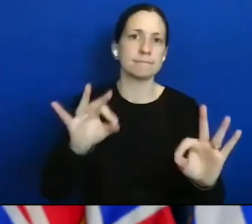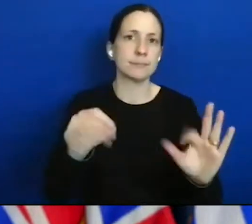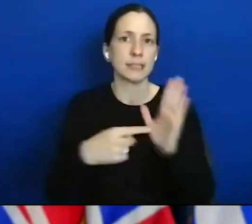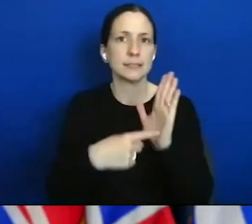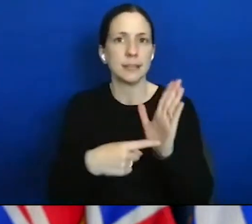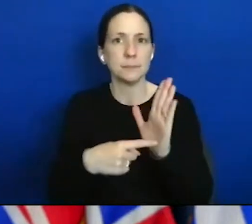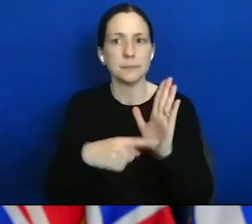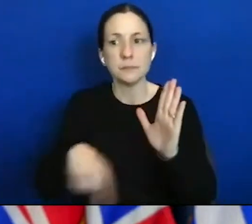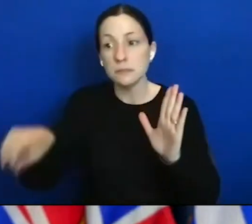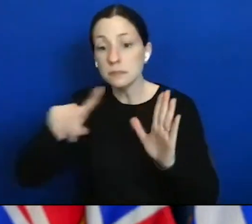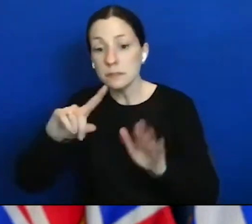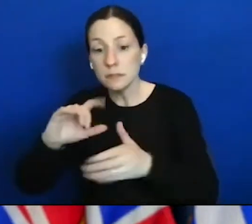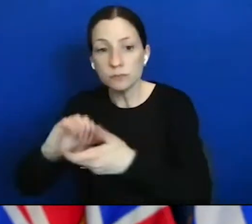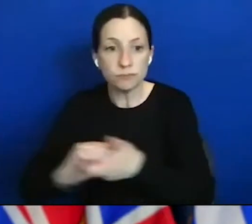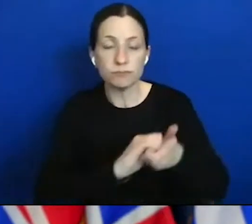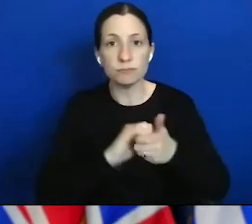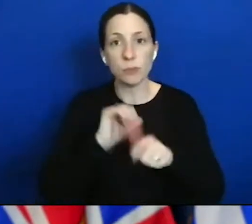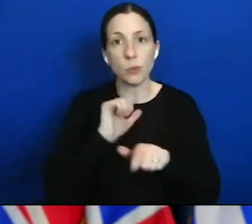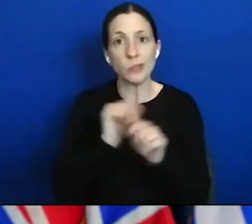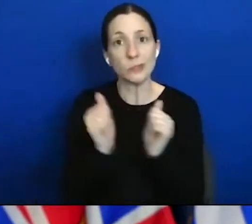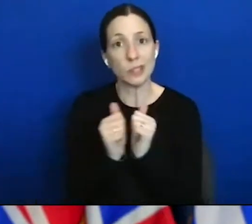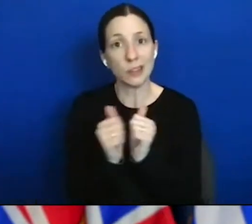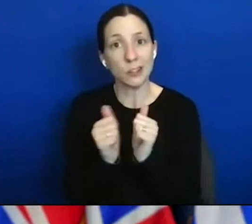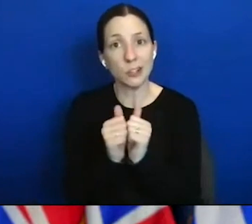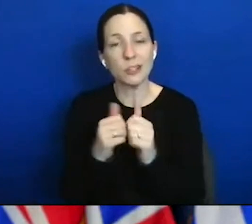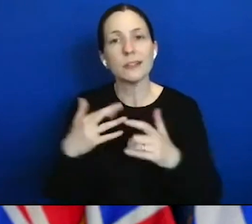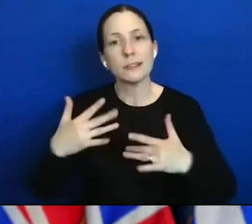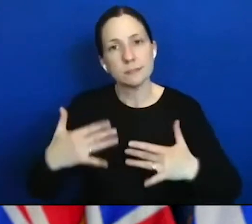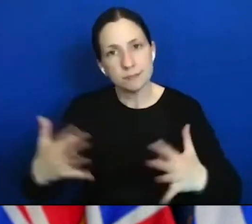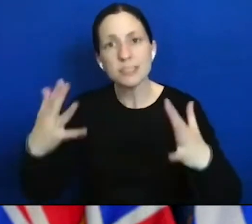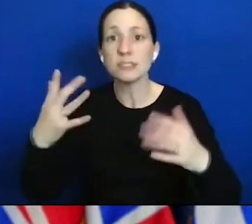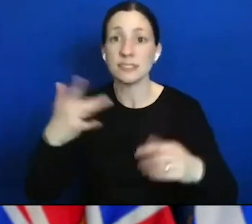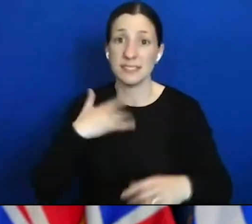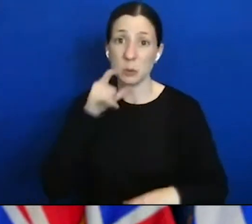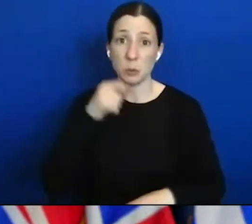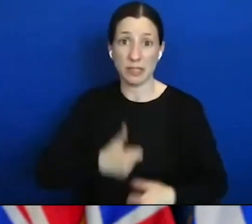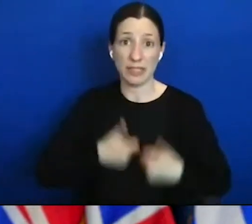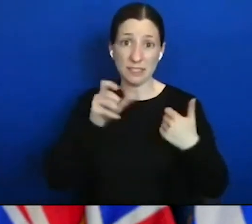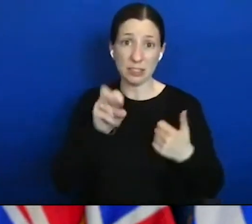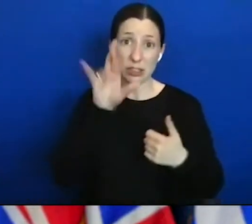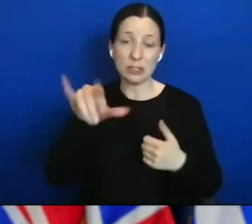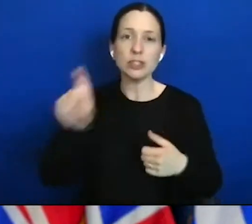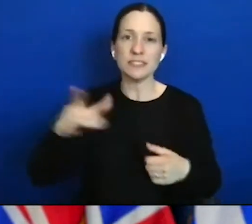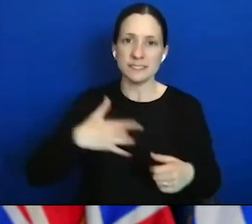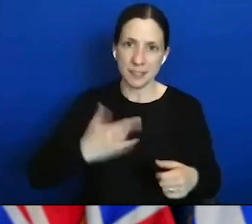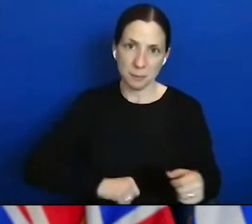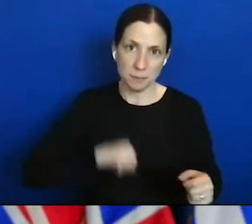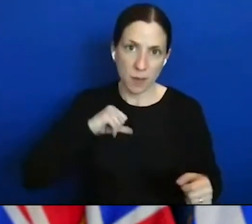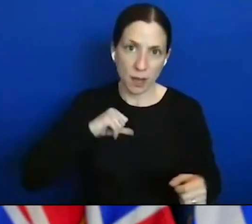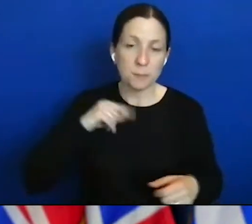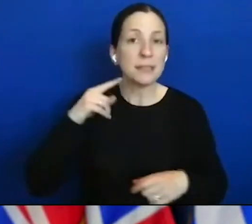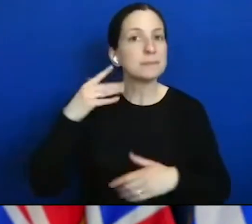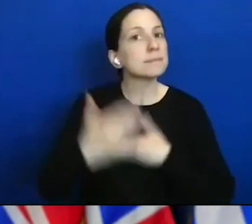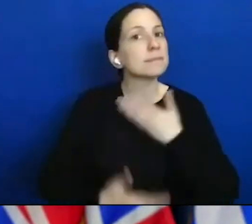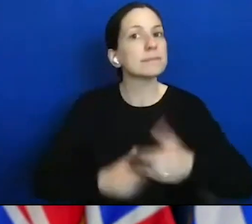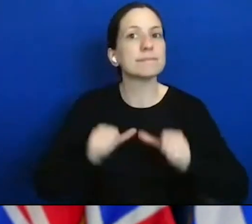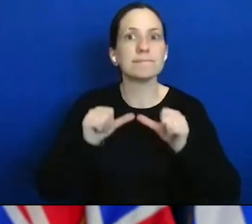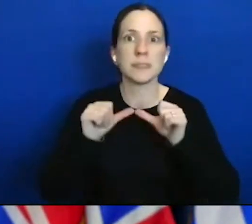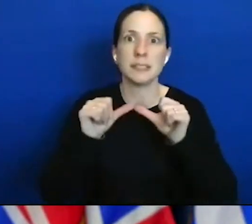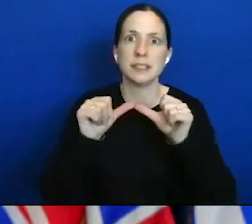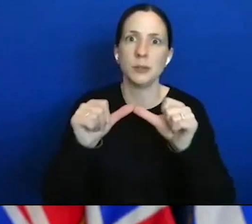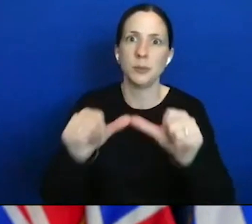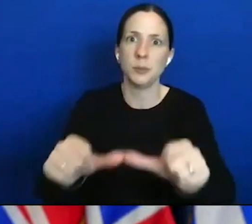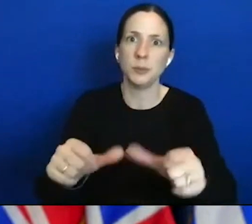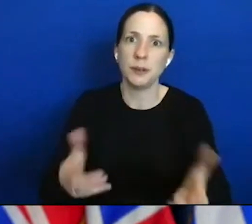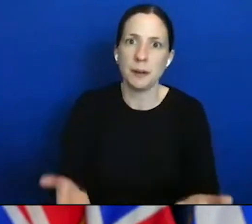common cause. And I think everybody who lives in Surrey has a reason to be proud, and every reason to continue the work, to continue to raise